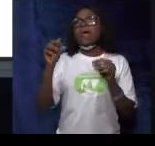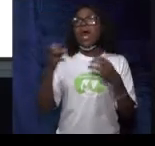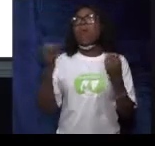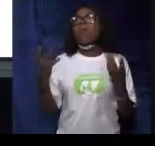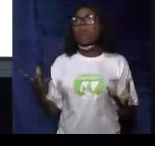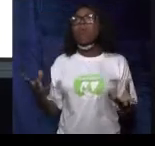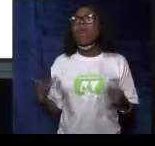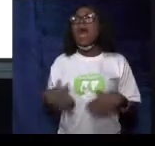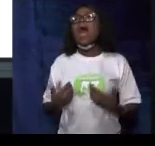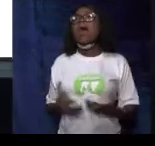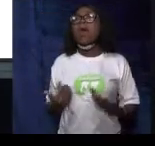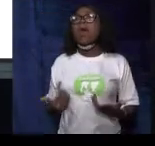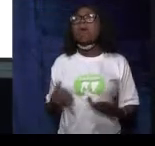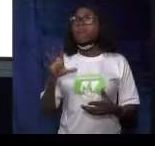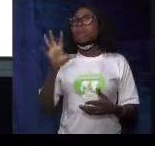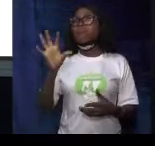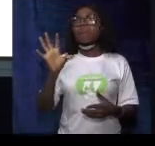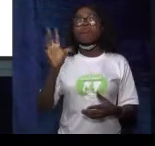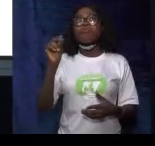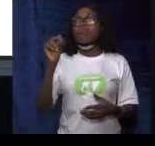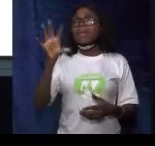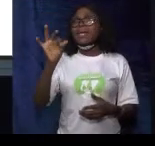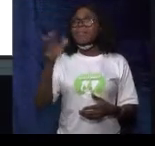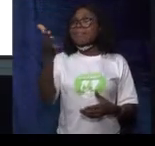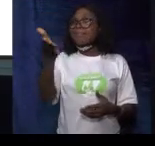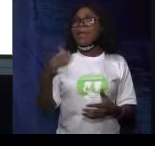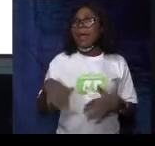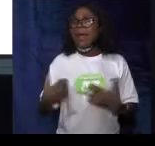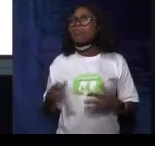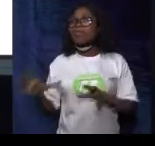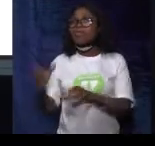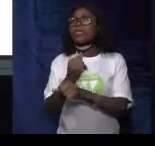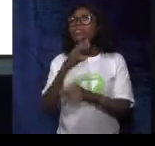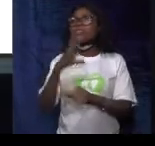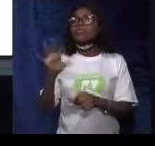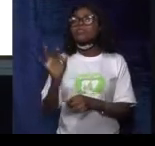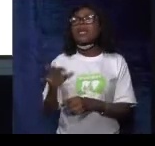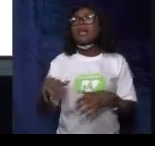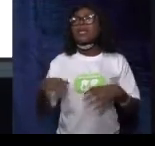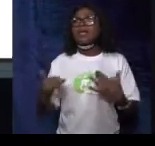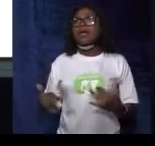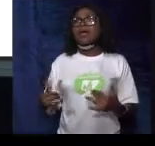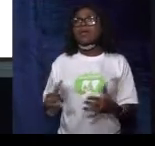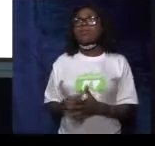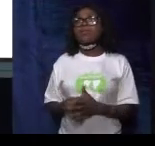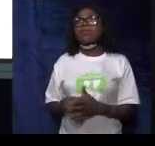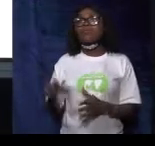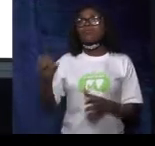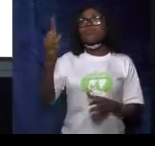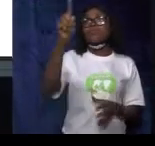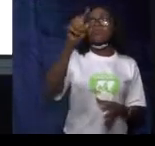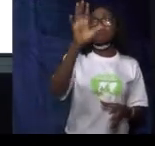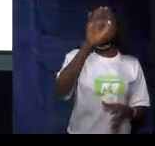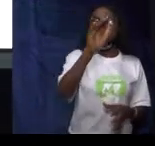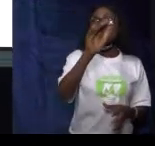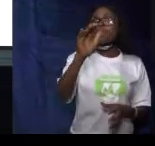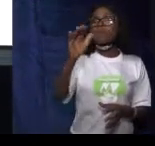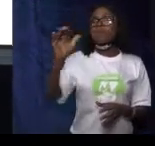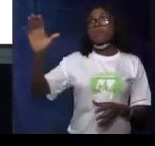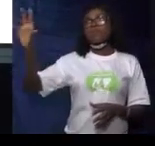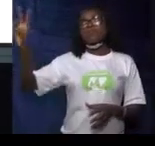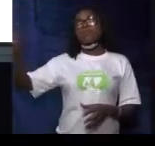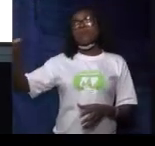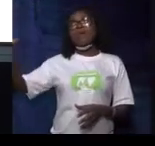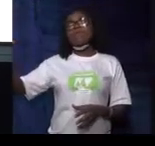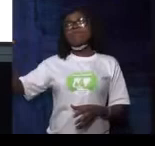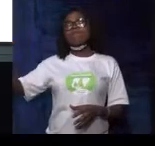no 19 in the data set. So how come? Let's just see how we got that. So now that the data has been arranged, we